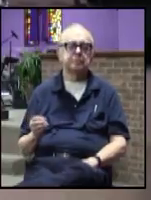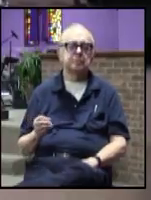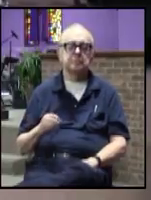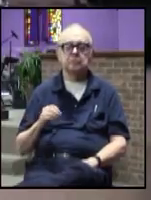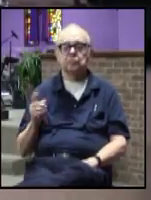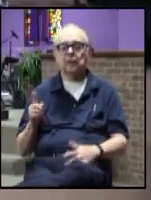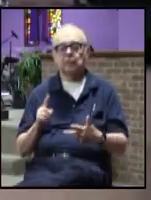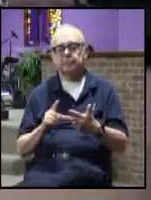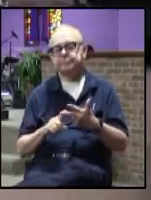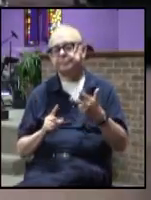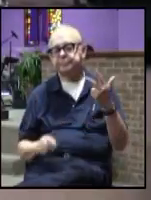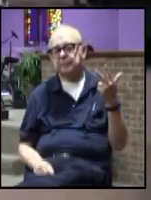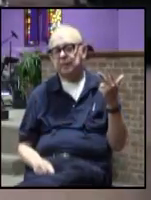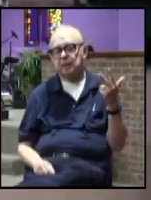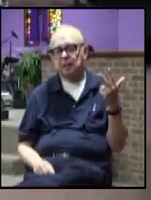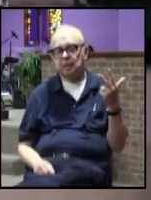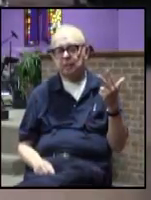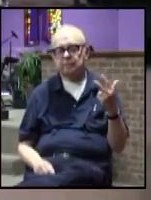And here's another one.